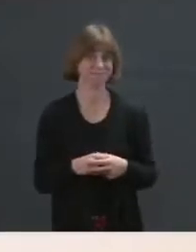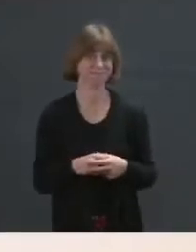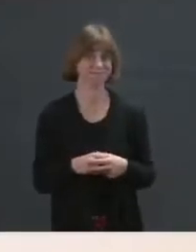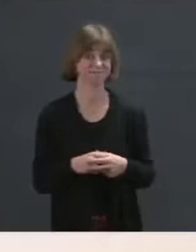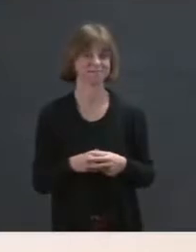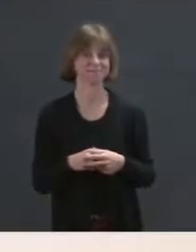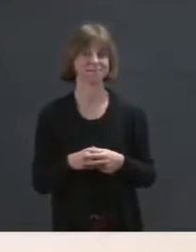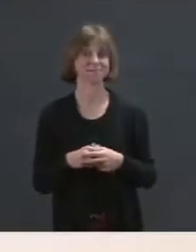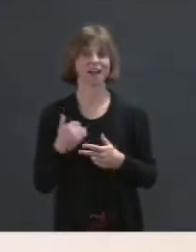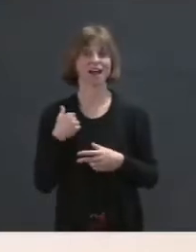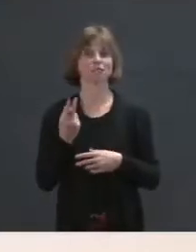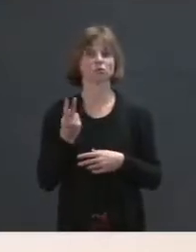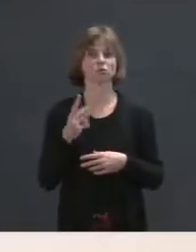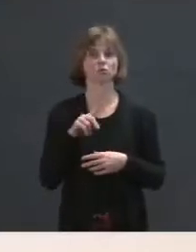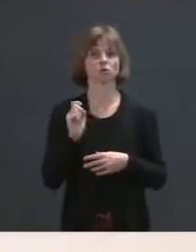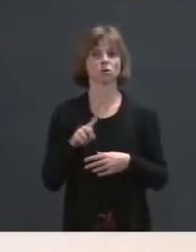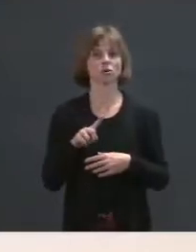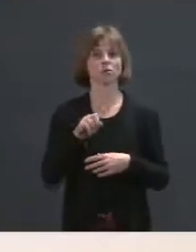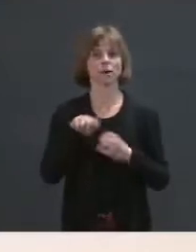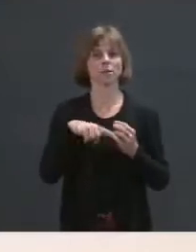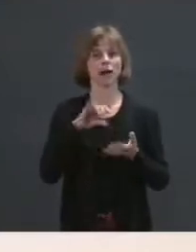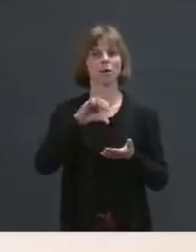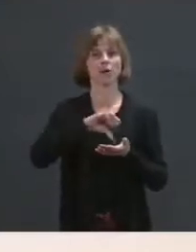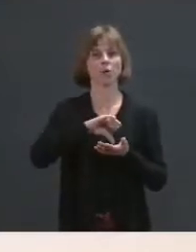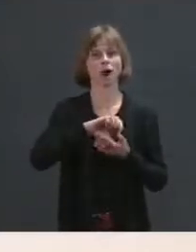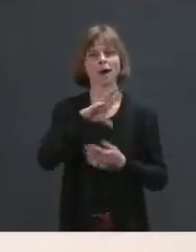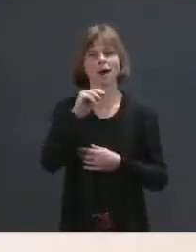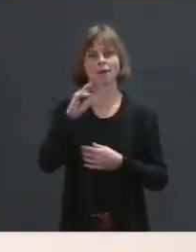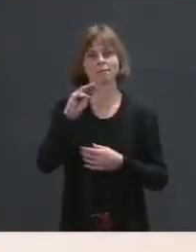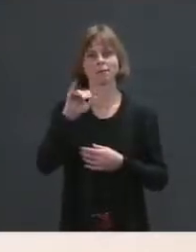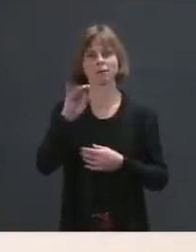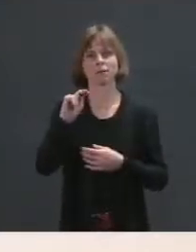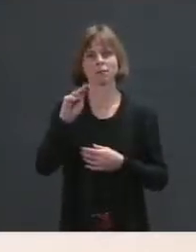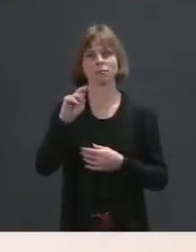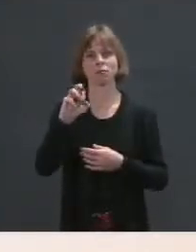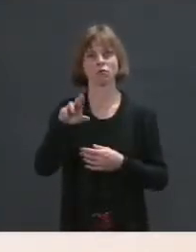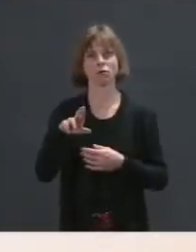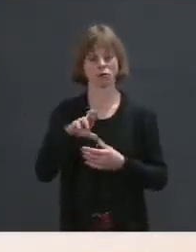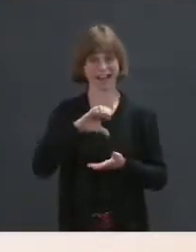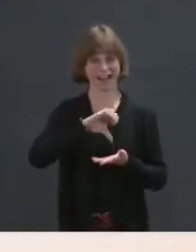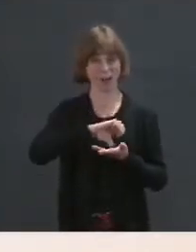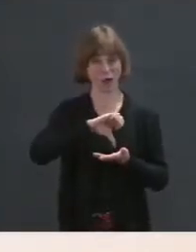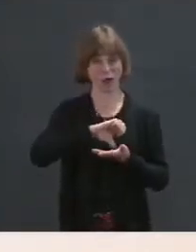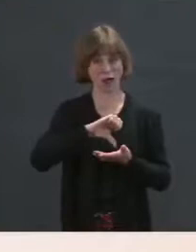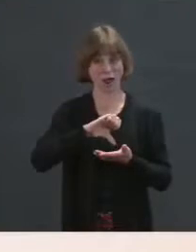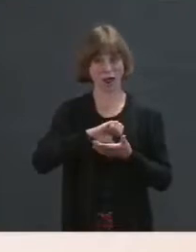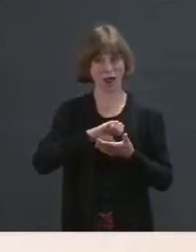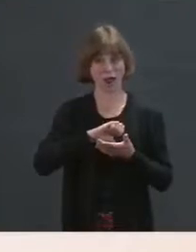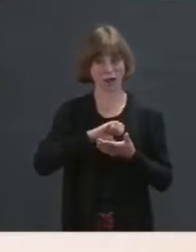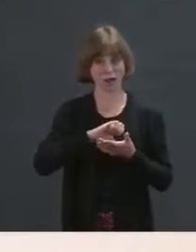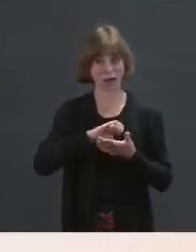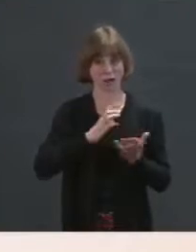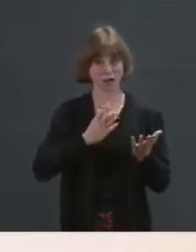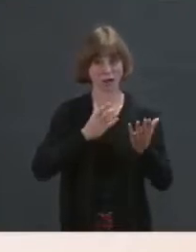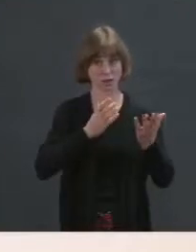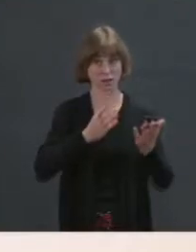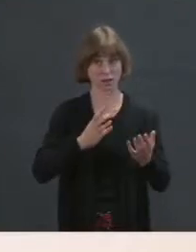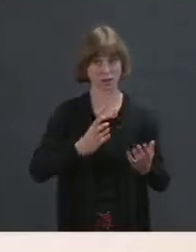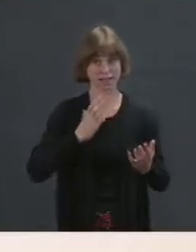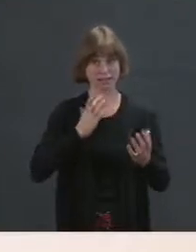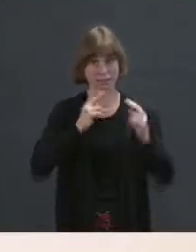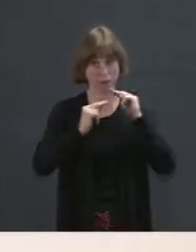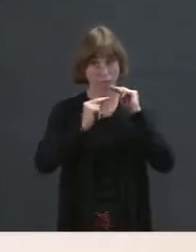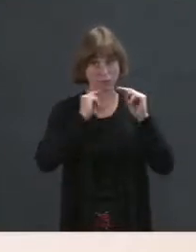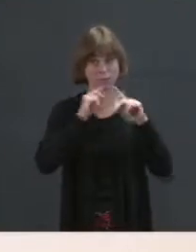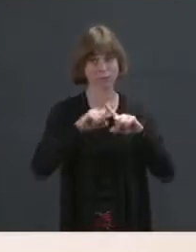I have two questions on Iran and Yemen. On Iran, the president opted for diplomacy, but there's worries in the